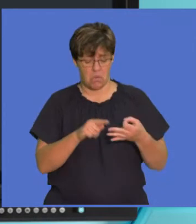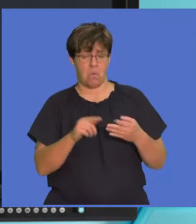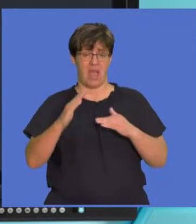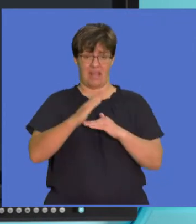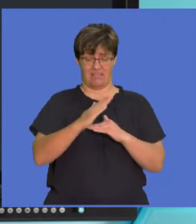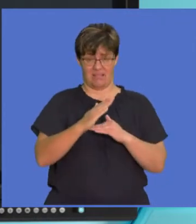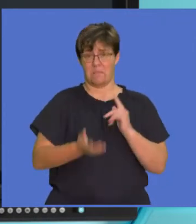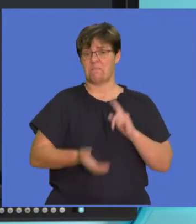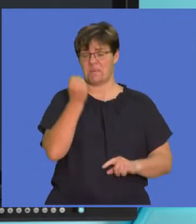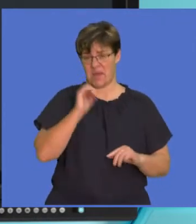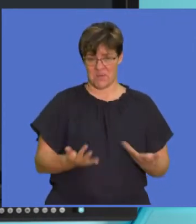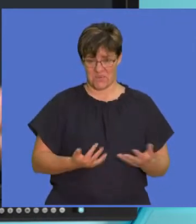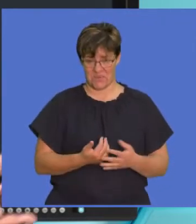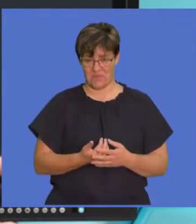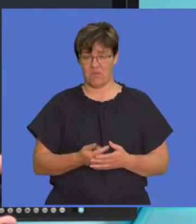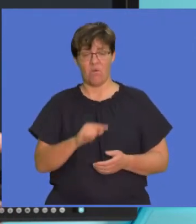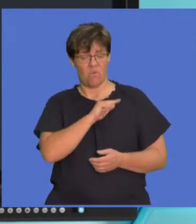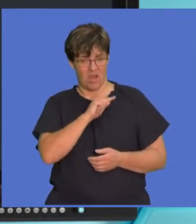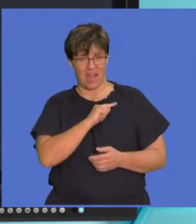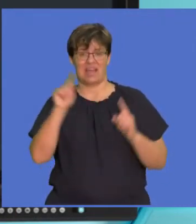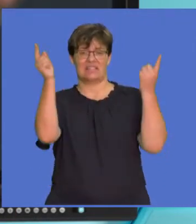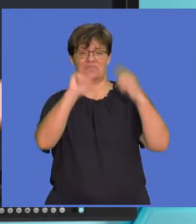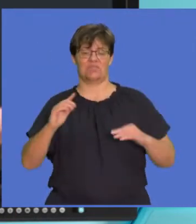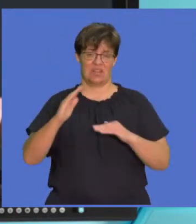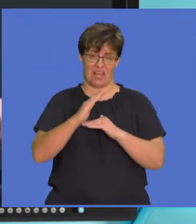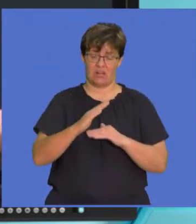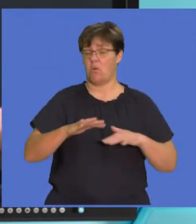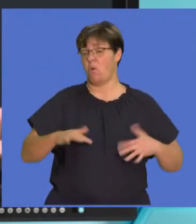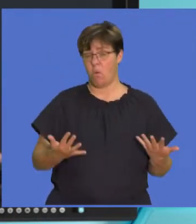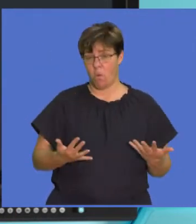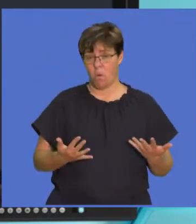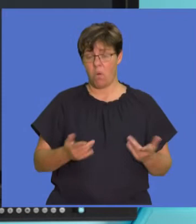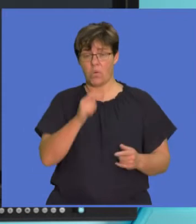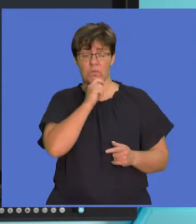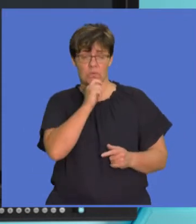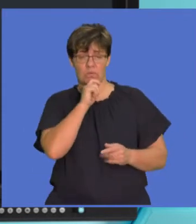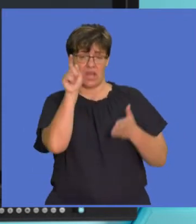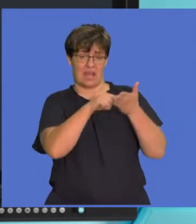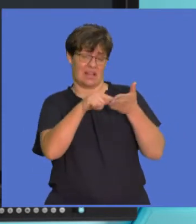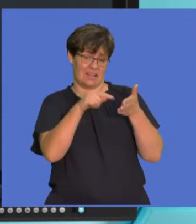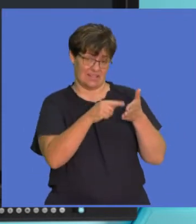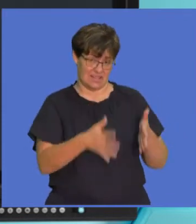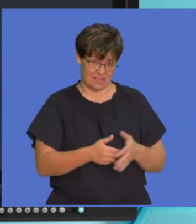angle, given that it is a special angle, or maybe I'm using a calculator. But we'll